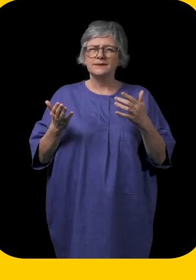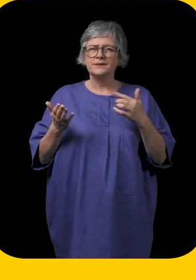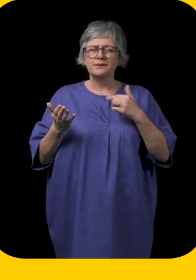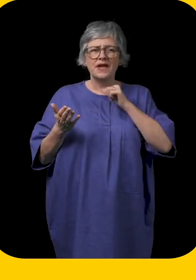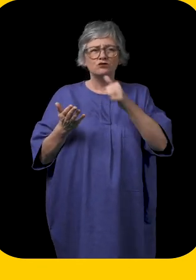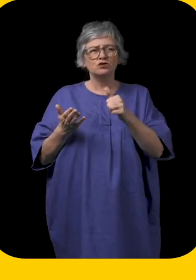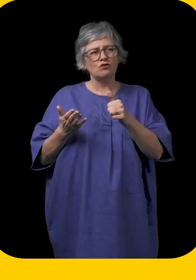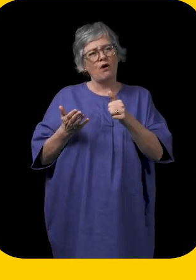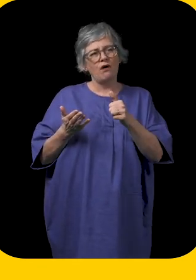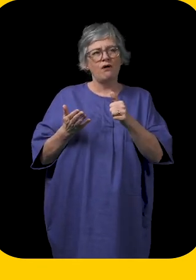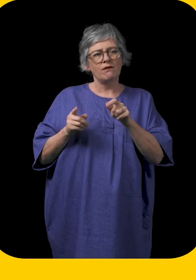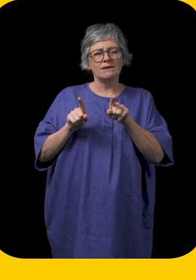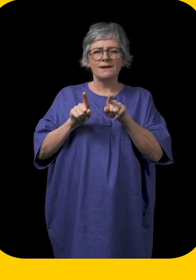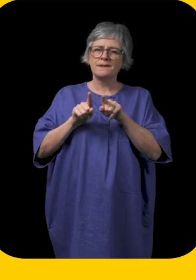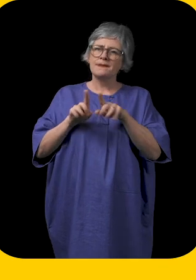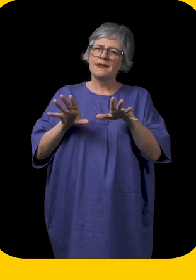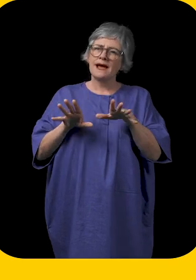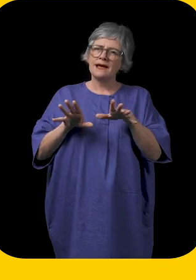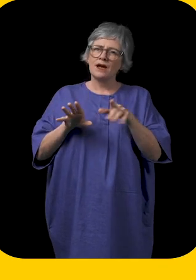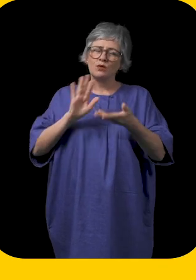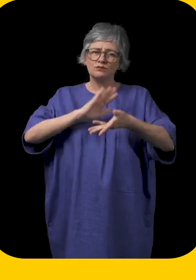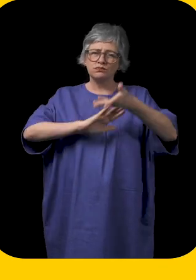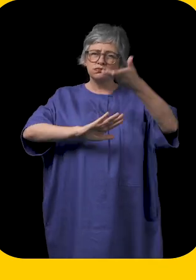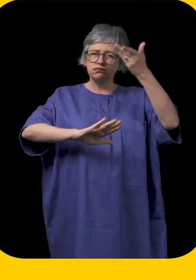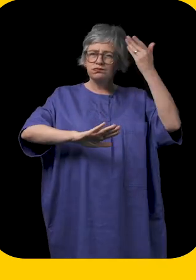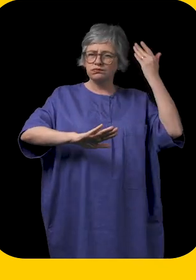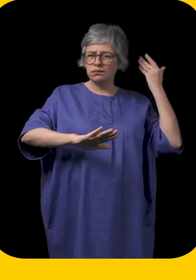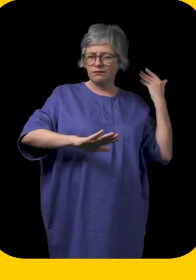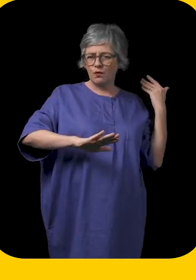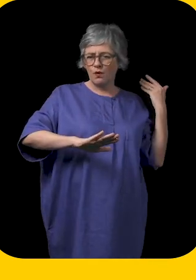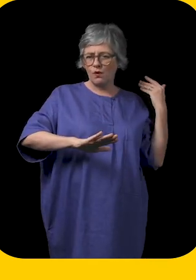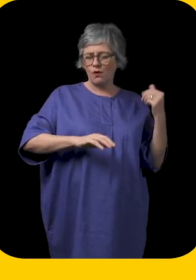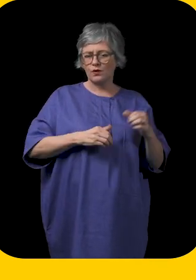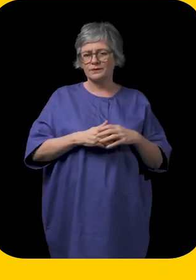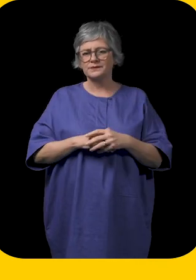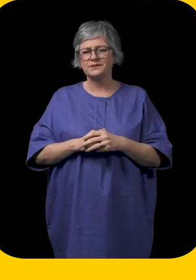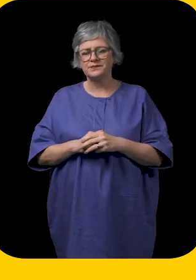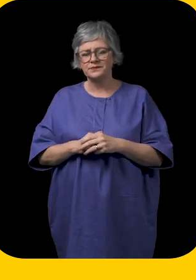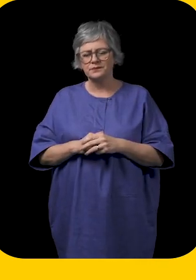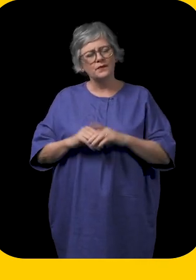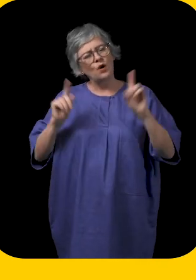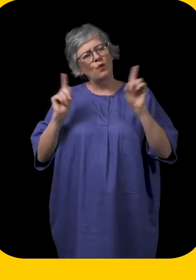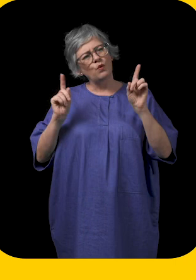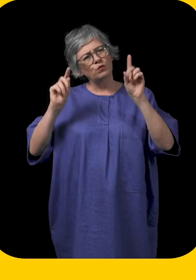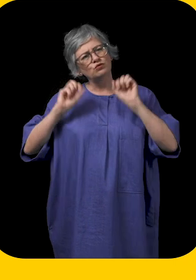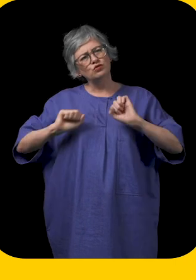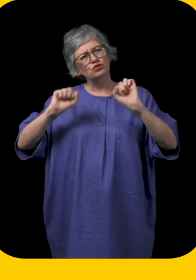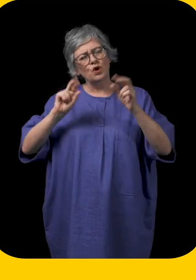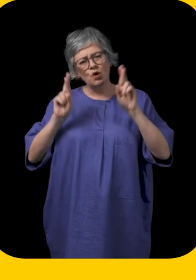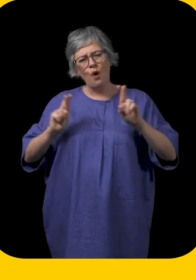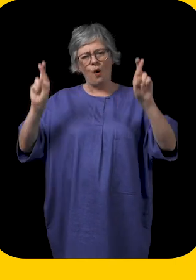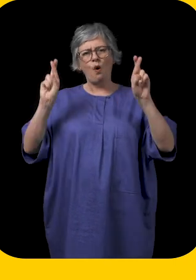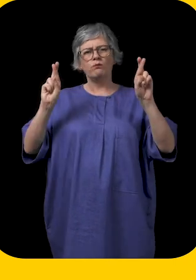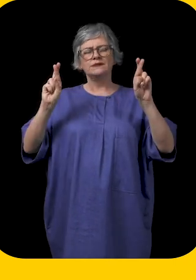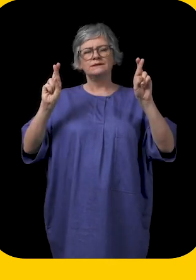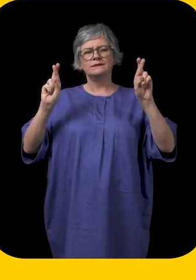and you know, it's not how it was, you know, a long time ago. What would your